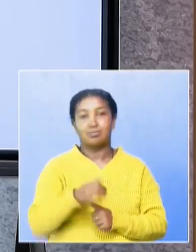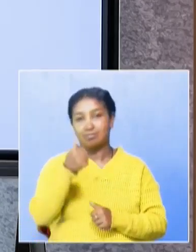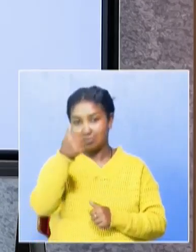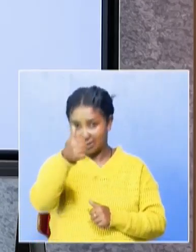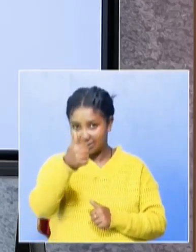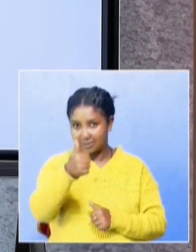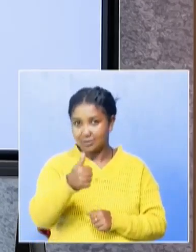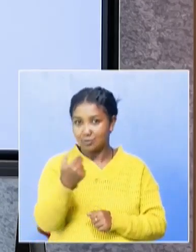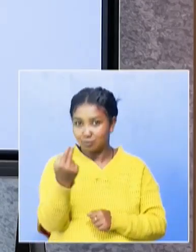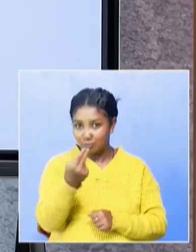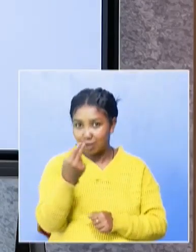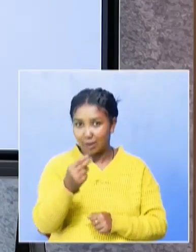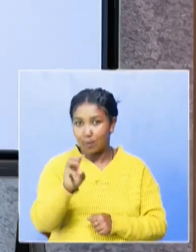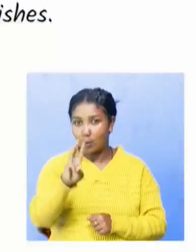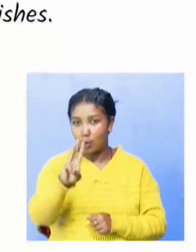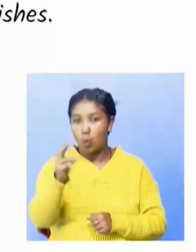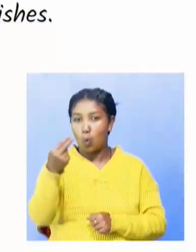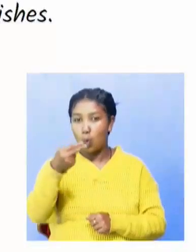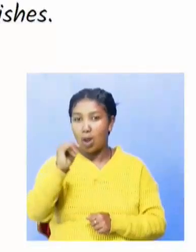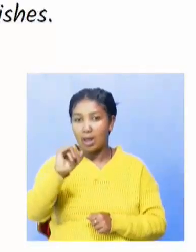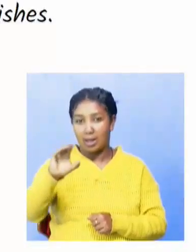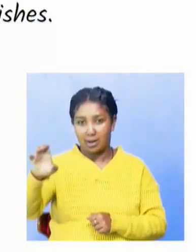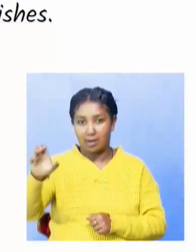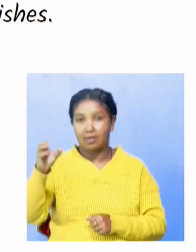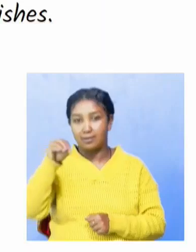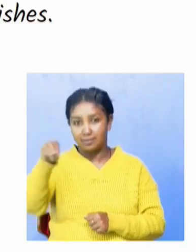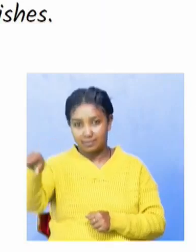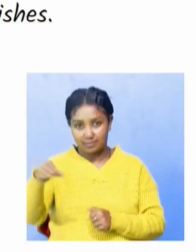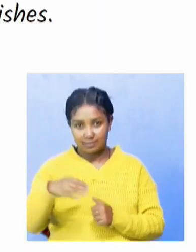Yes, student, good. We have to use what? While.